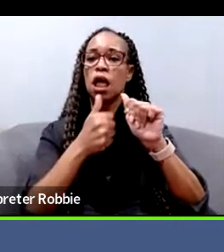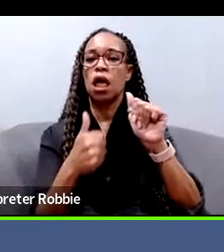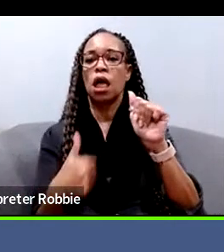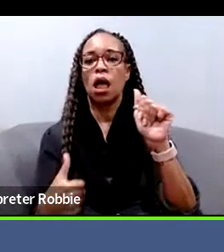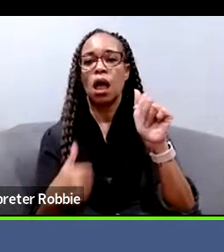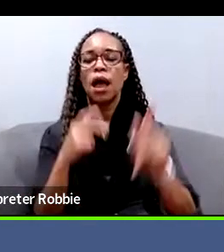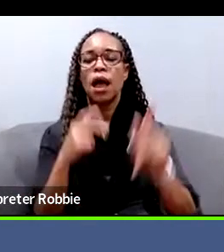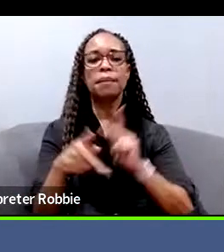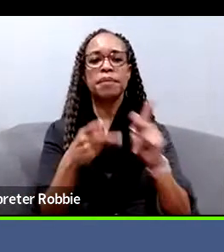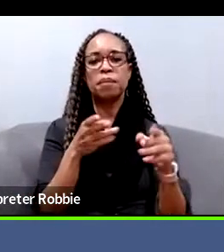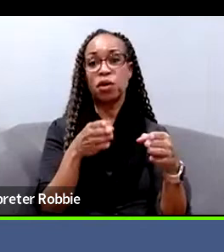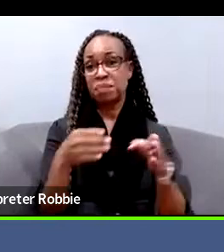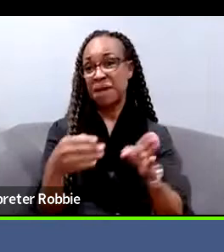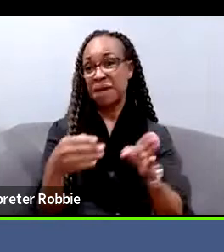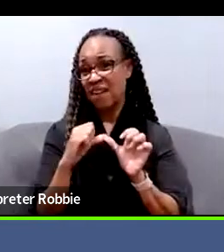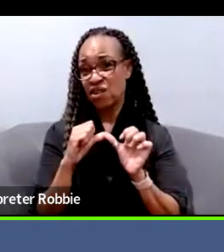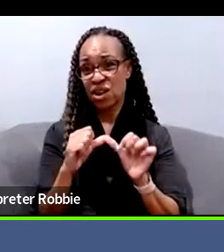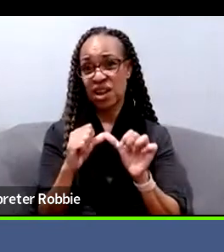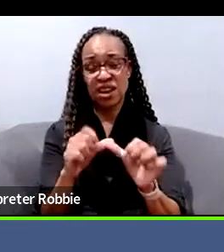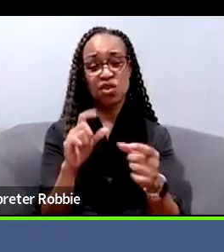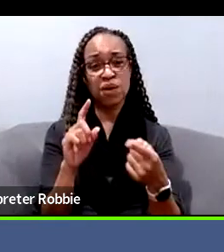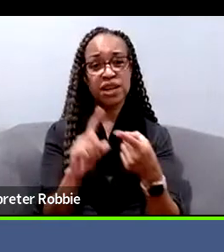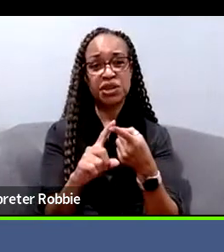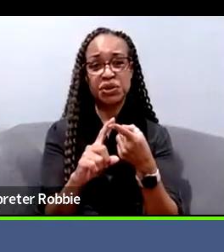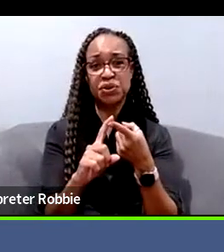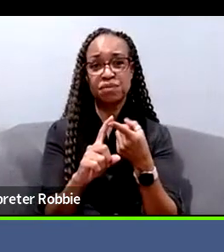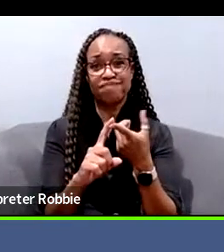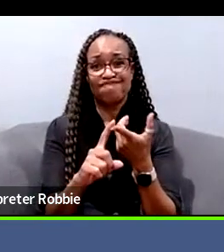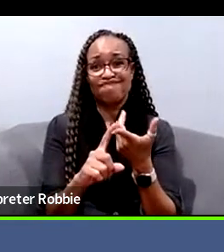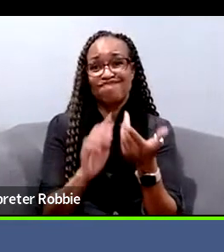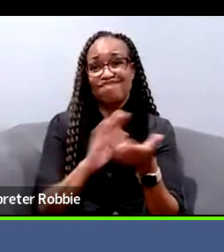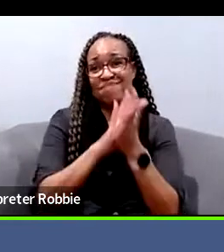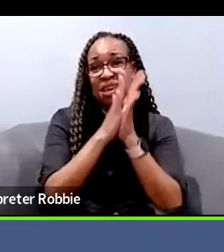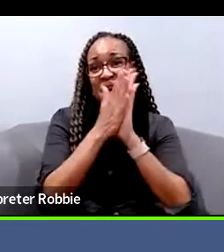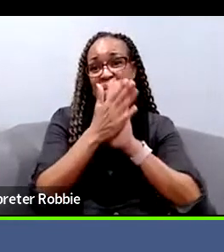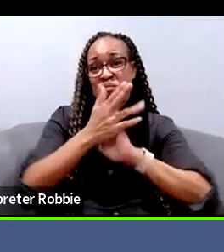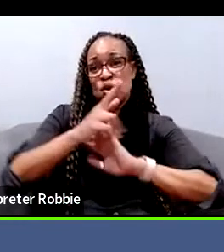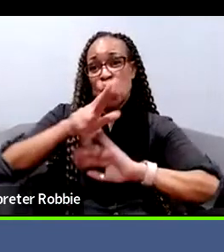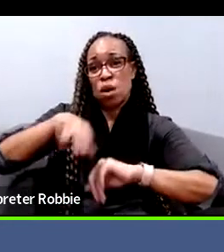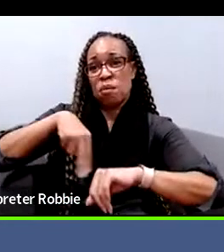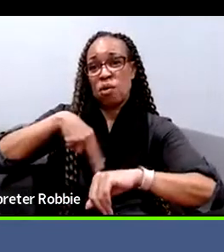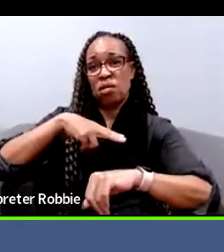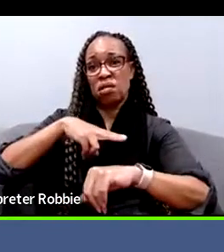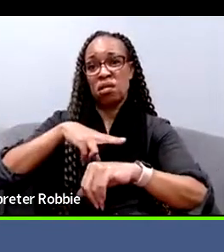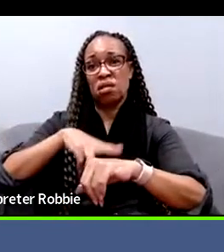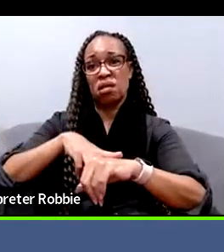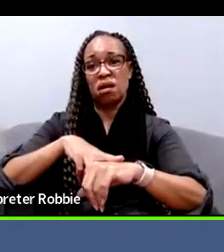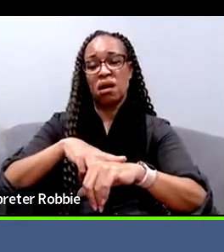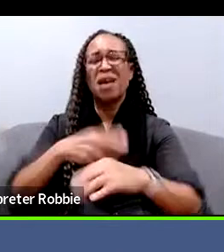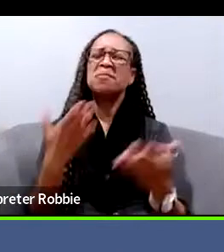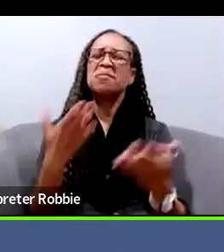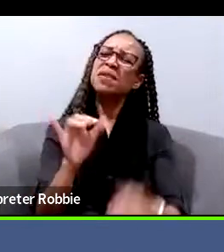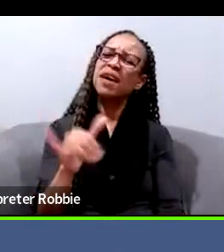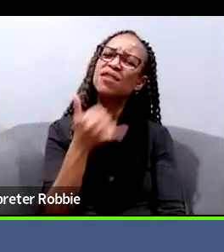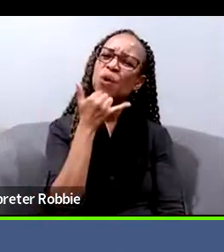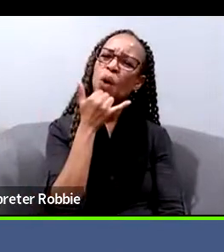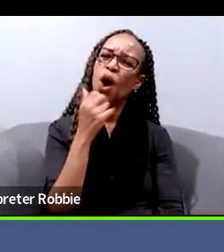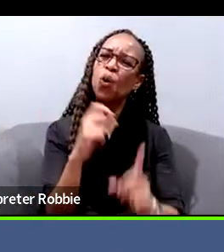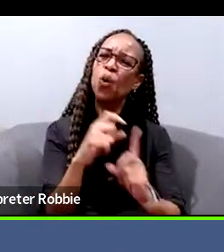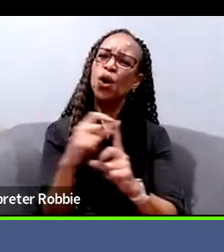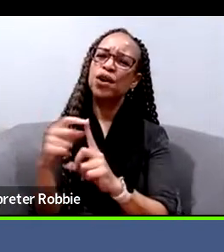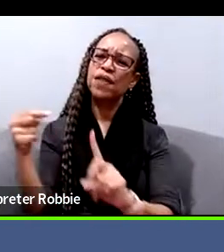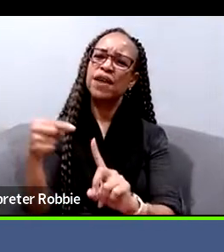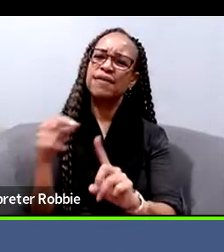behavior continuing to normalize, maybe that's the wrong word to use in this context,